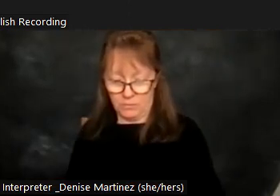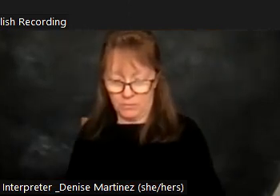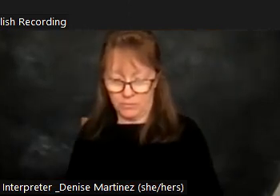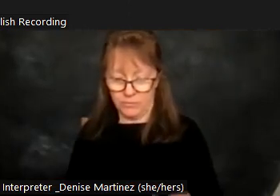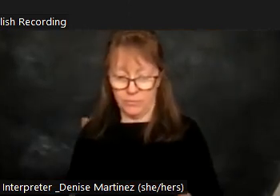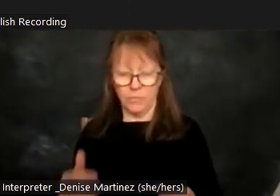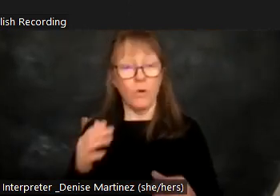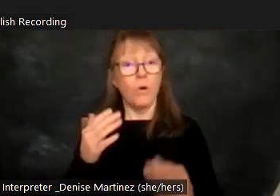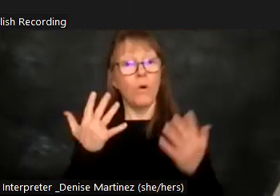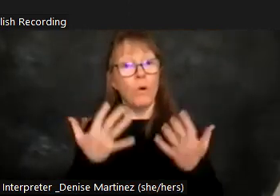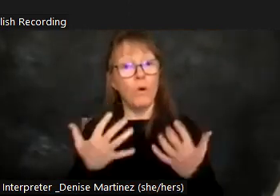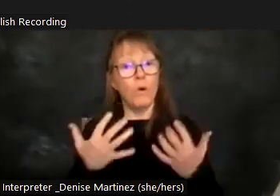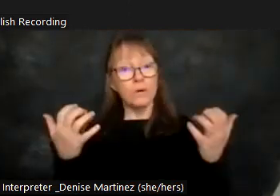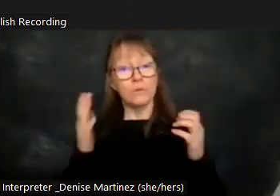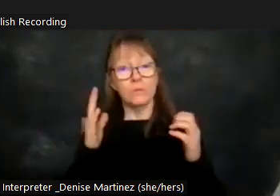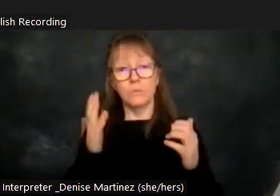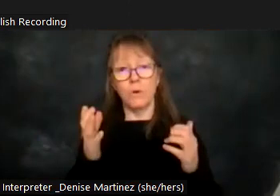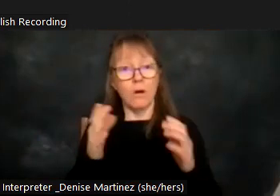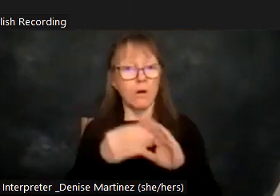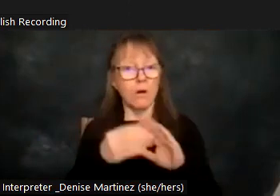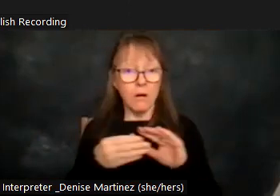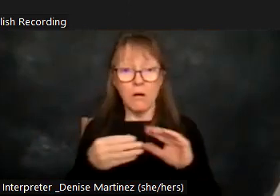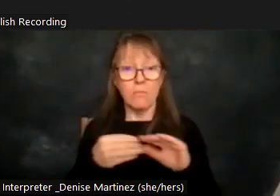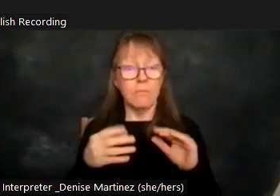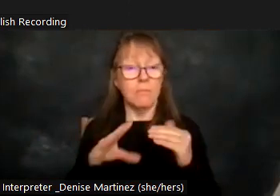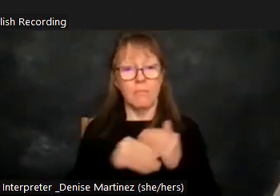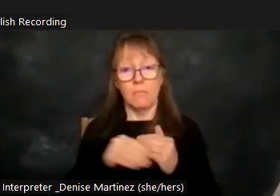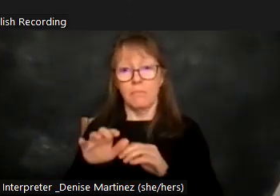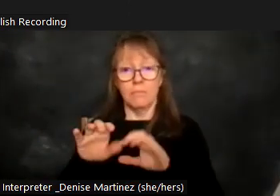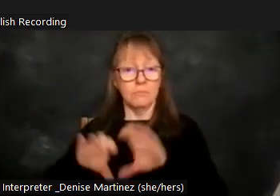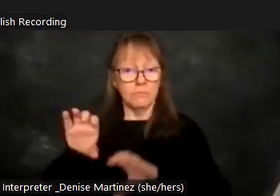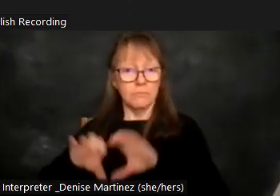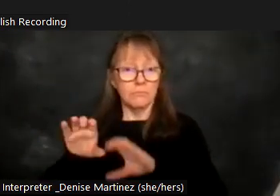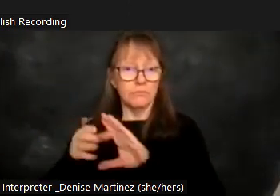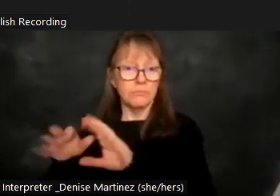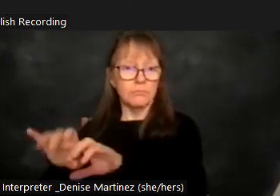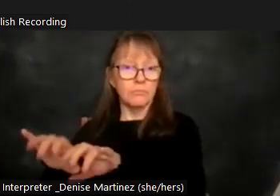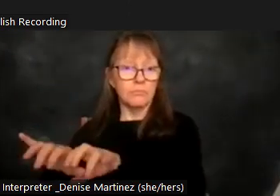pis, levez main, si vous avez aimé, faire commentaire. A comment into the Q&A.